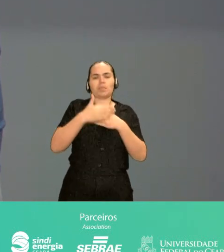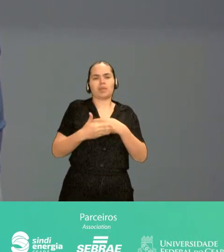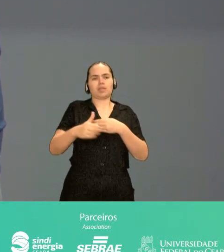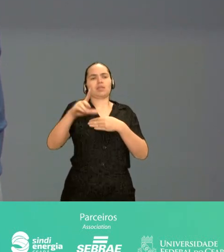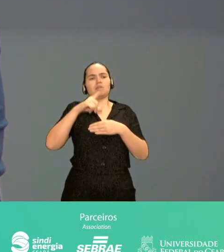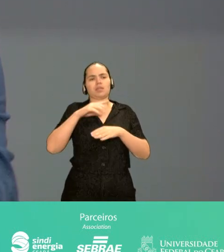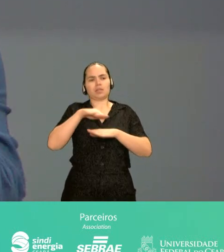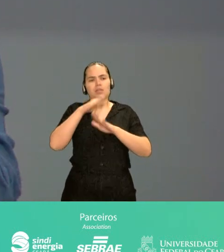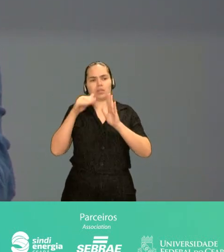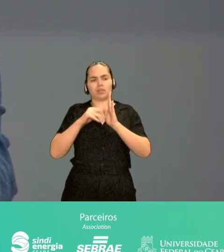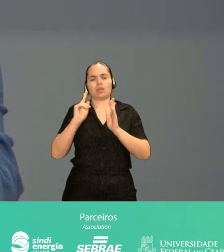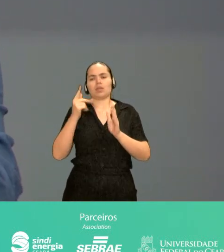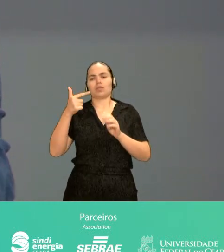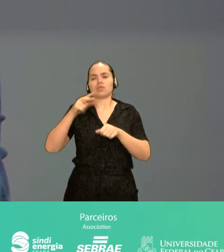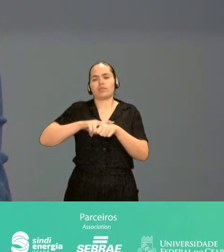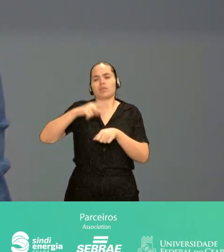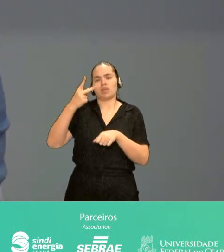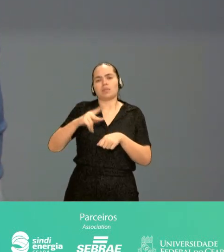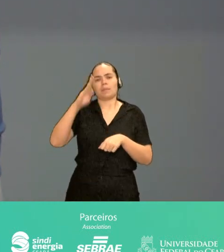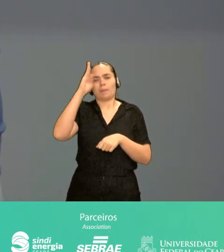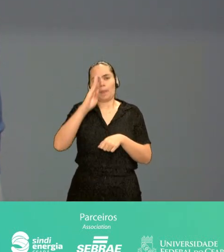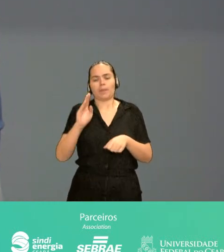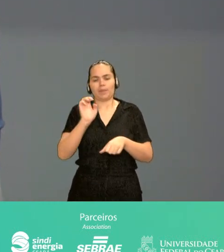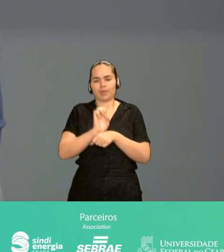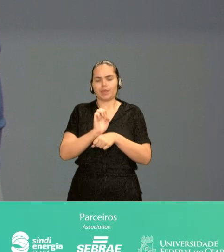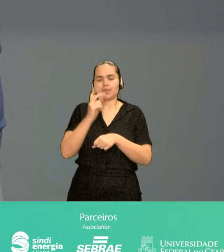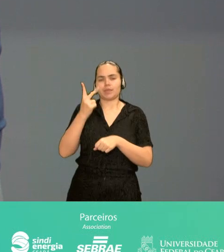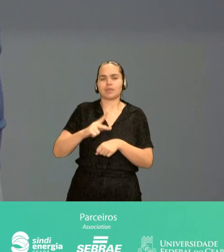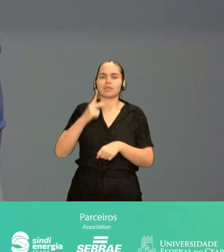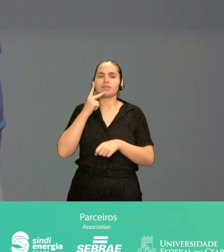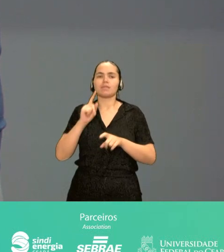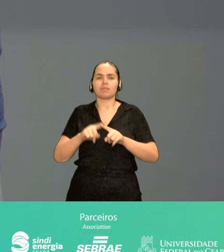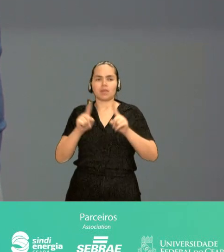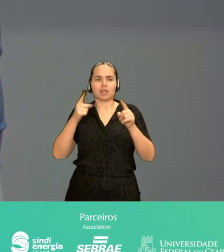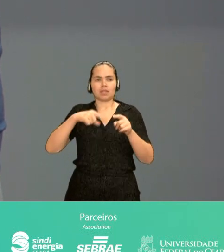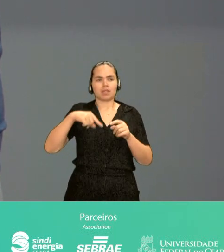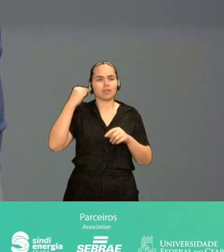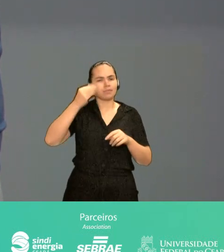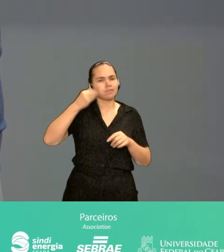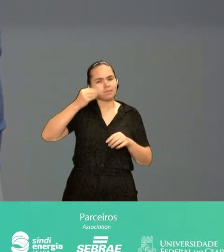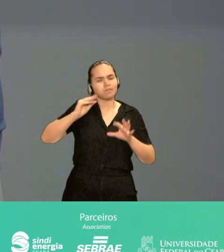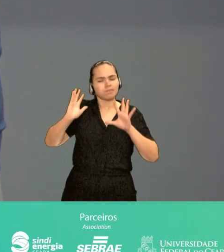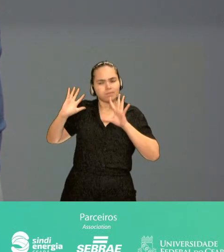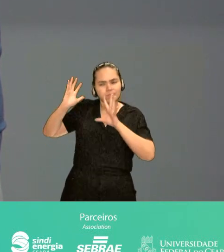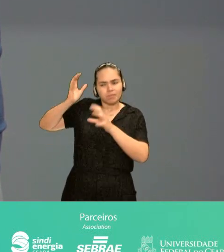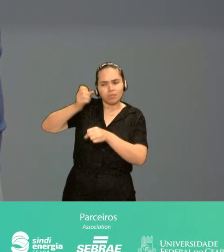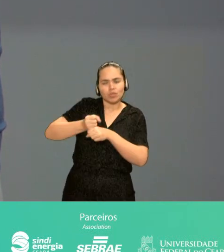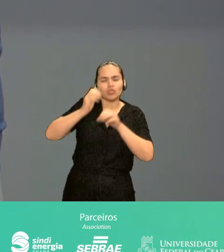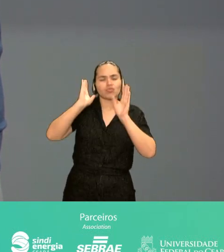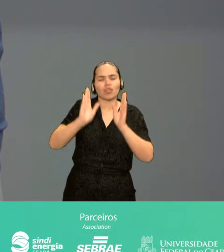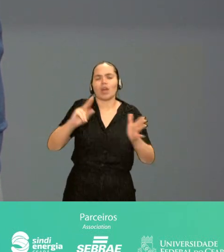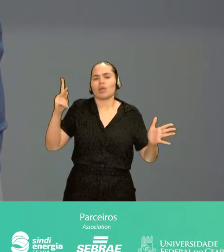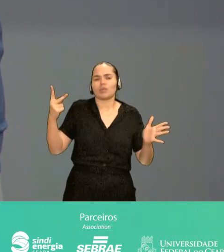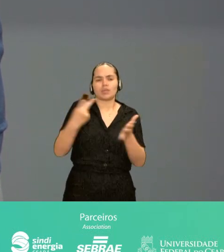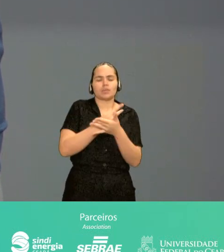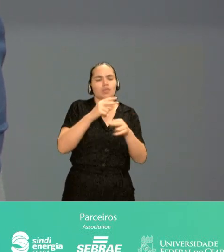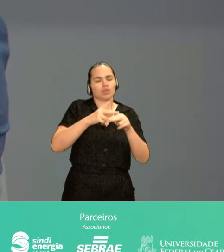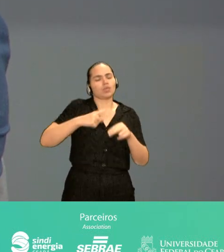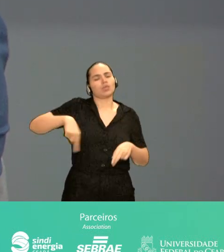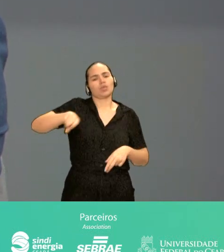So we have a background in Ceará, and we know that we can't